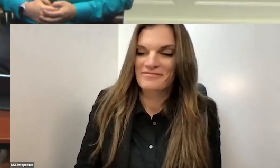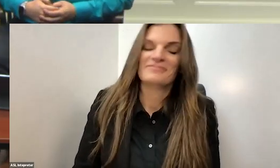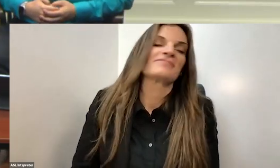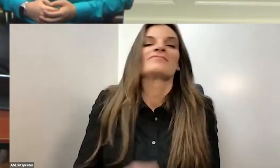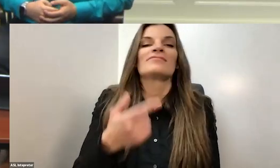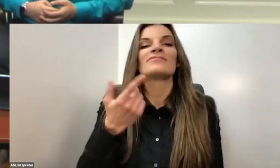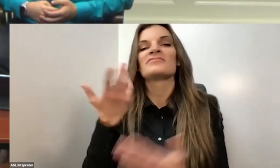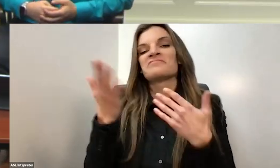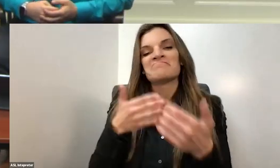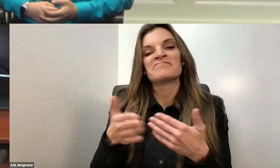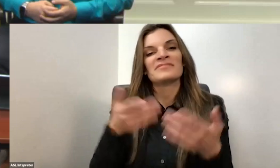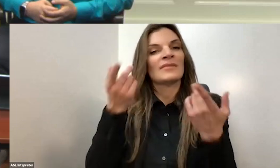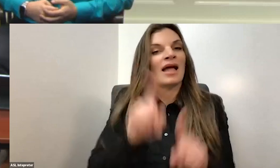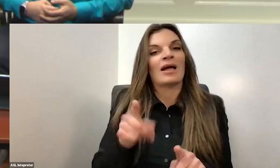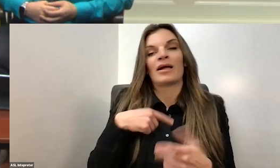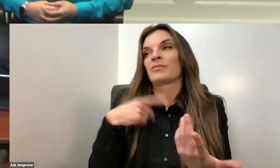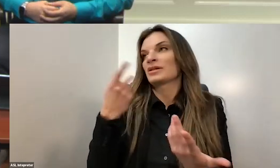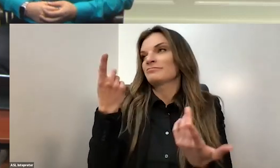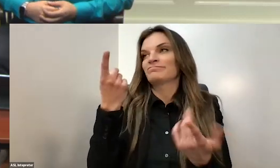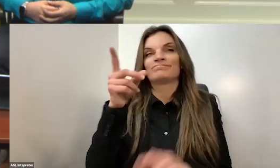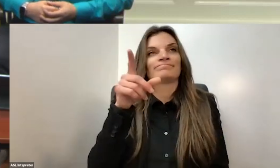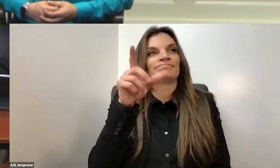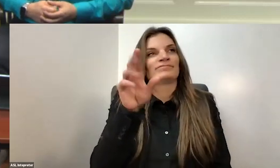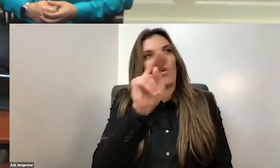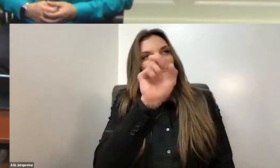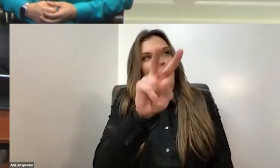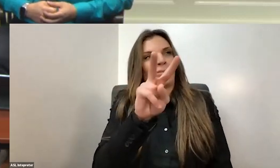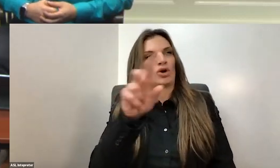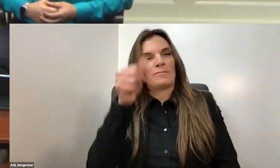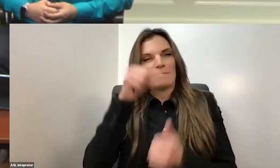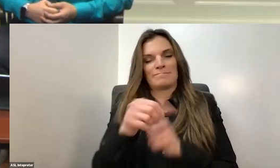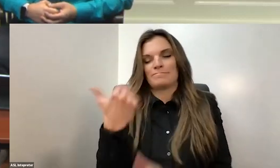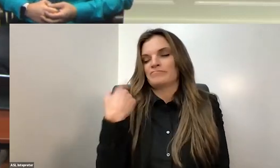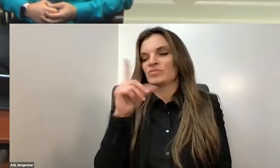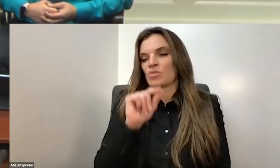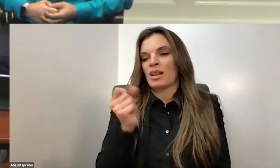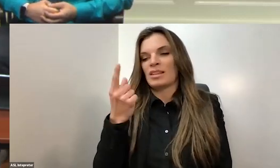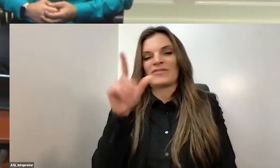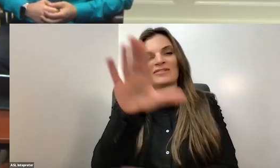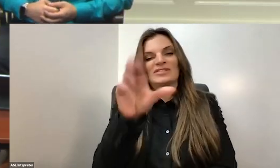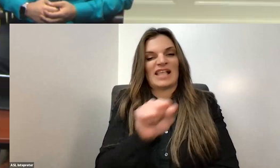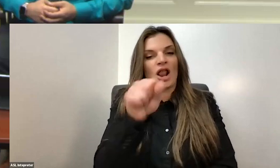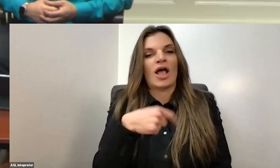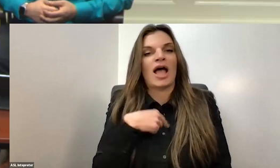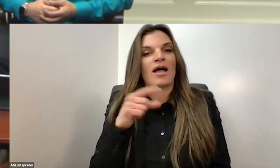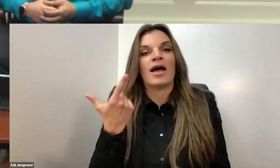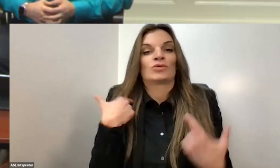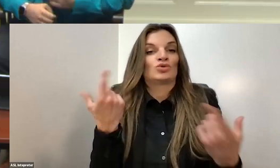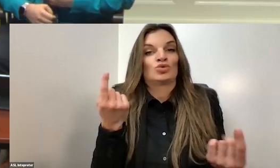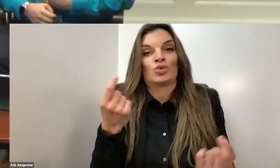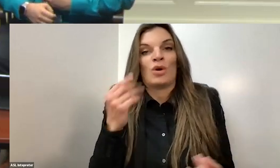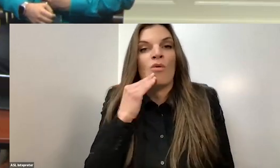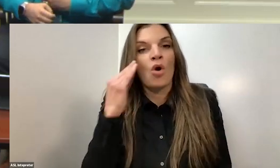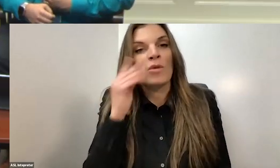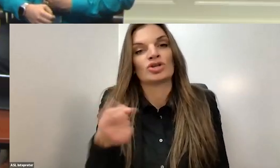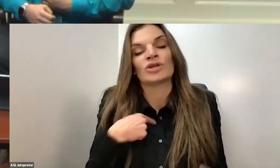at home on this random Saturday evening in November of 2011 and doing what technology people do, just